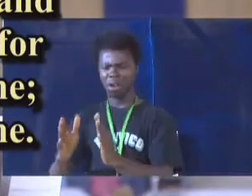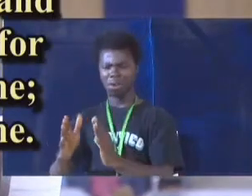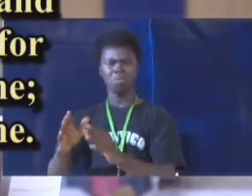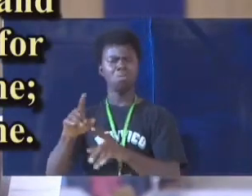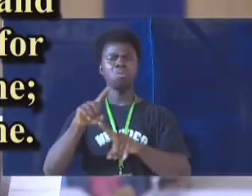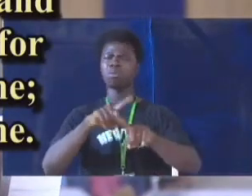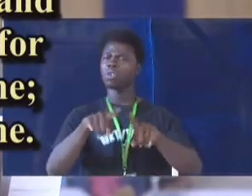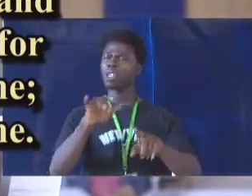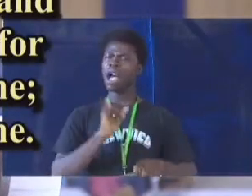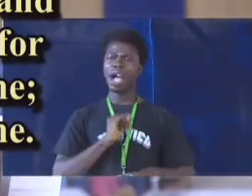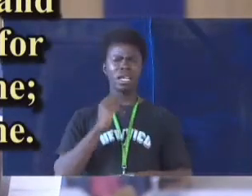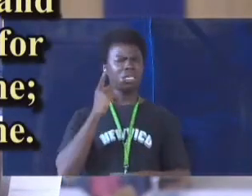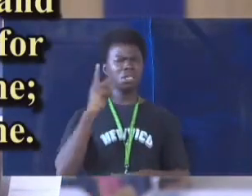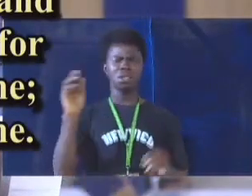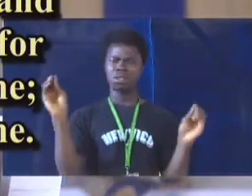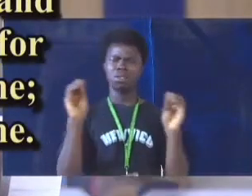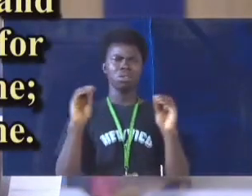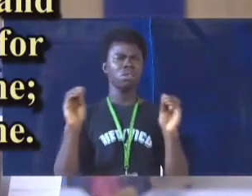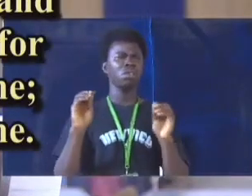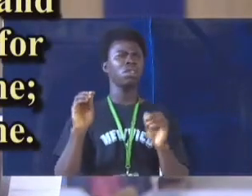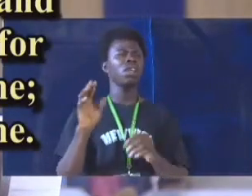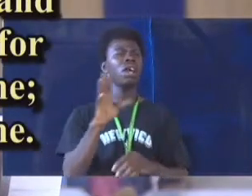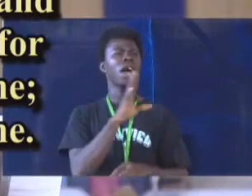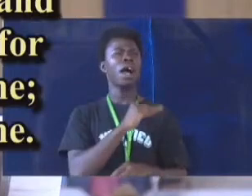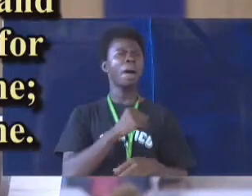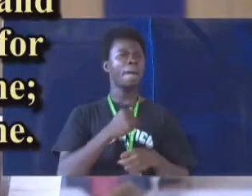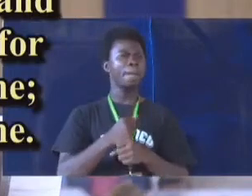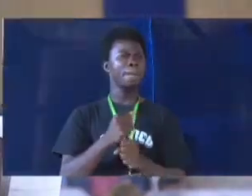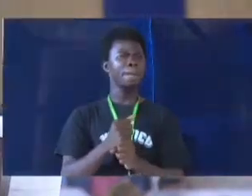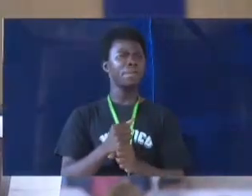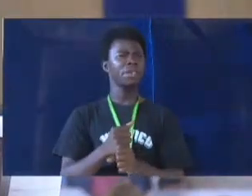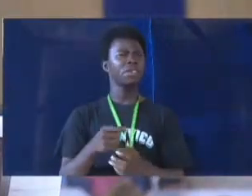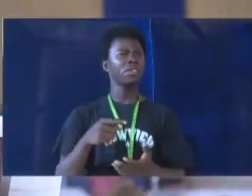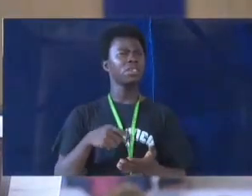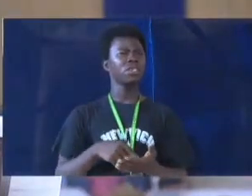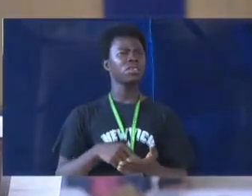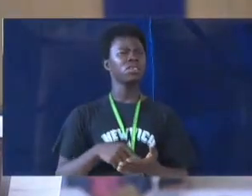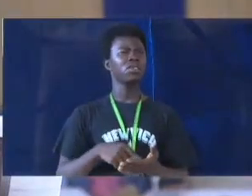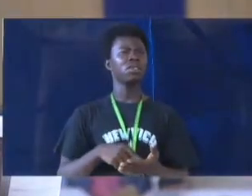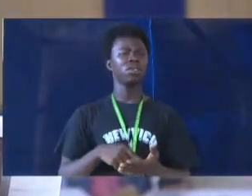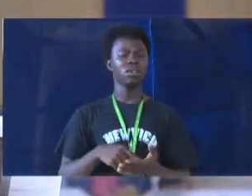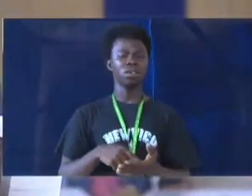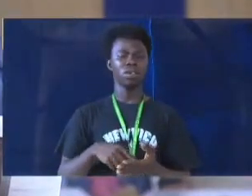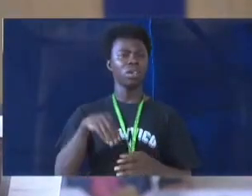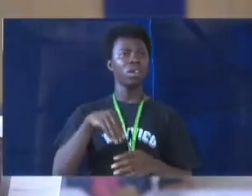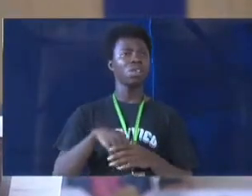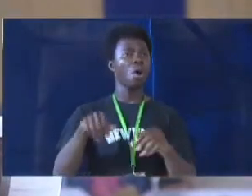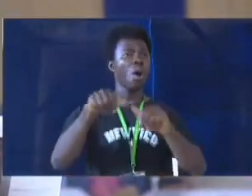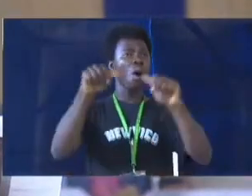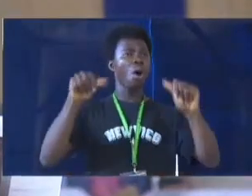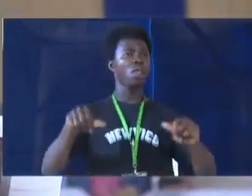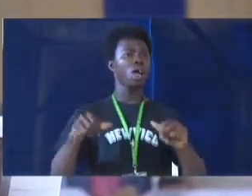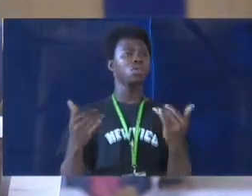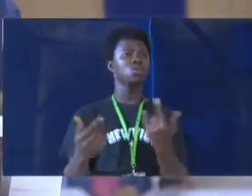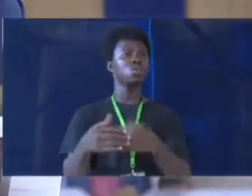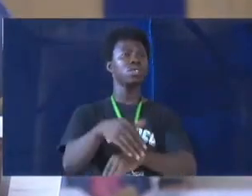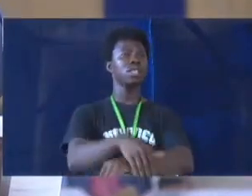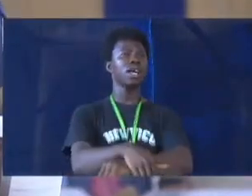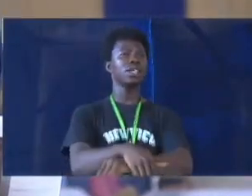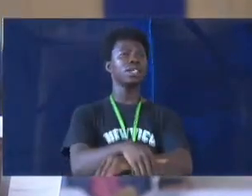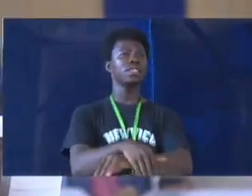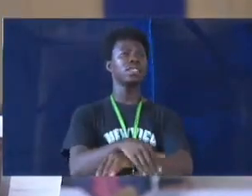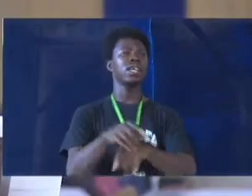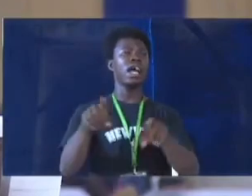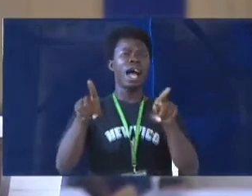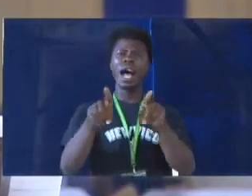none. I make this declaration on this exalted altar tonight, that as the